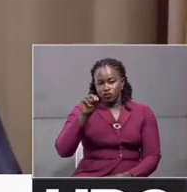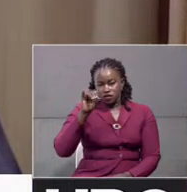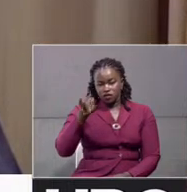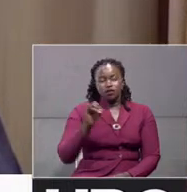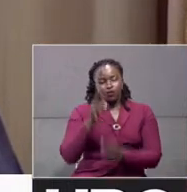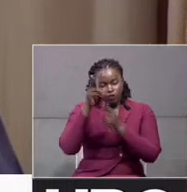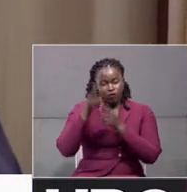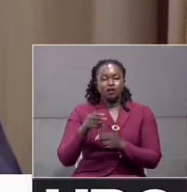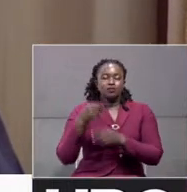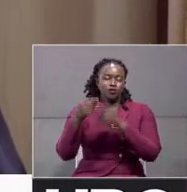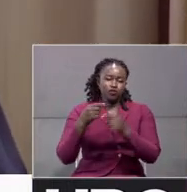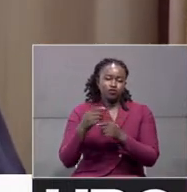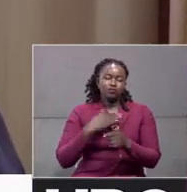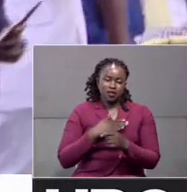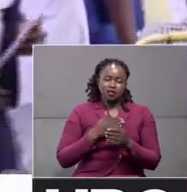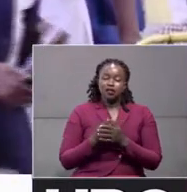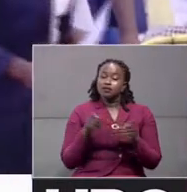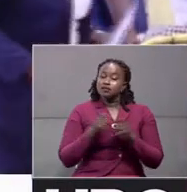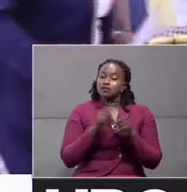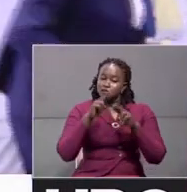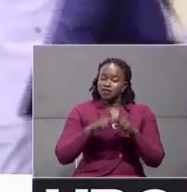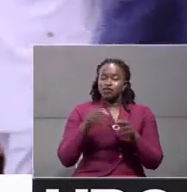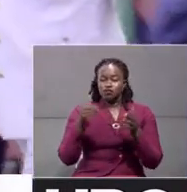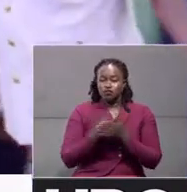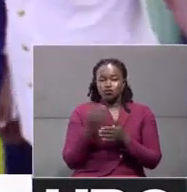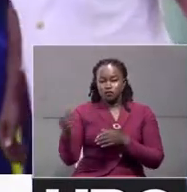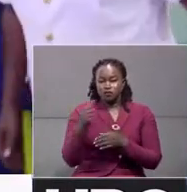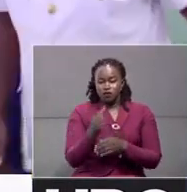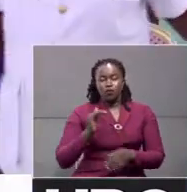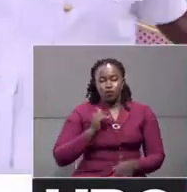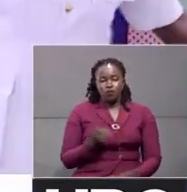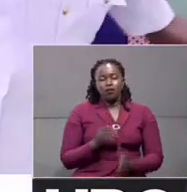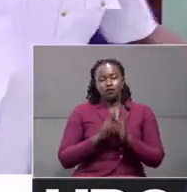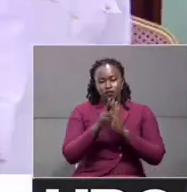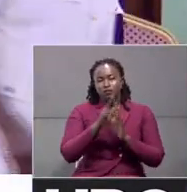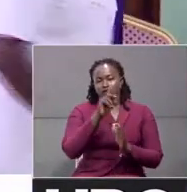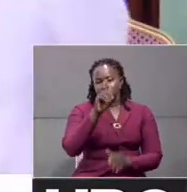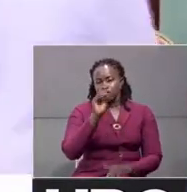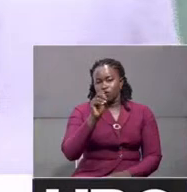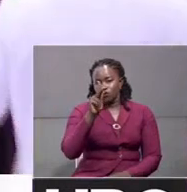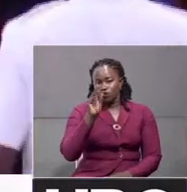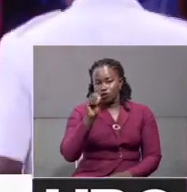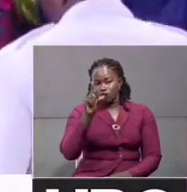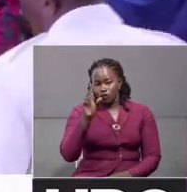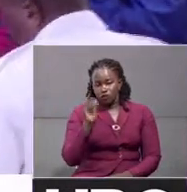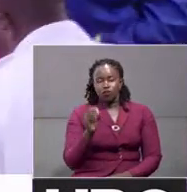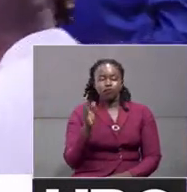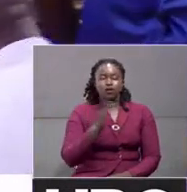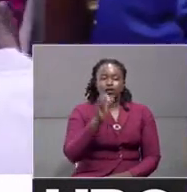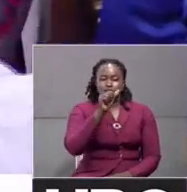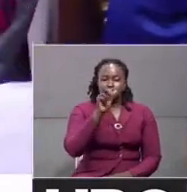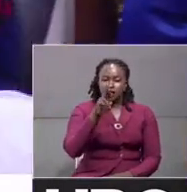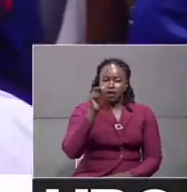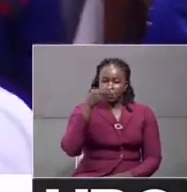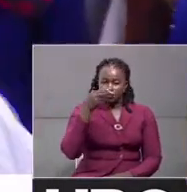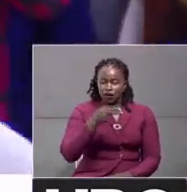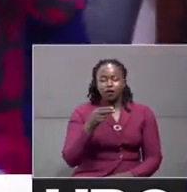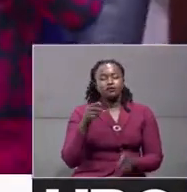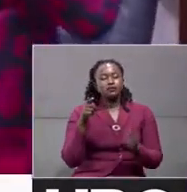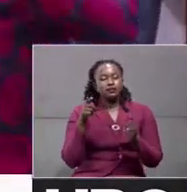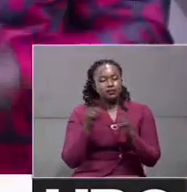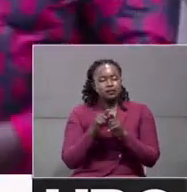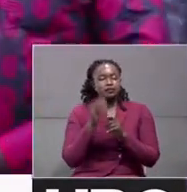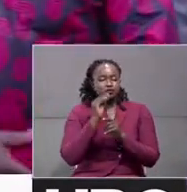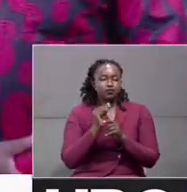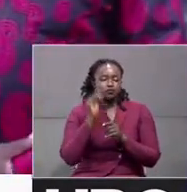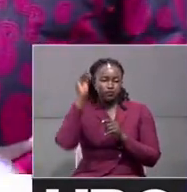please. During the same sitting, the newly elected woman representative for Dokolo District, Sarah Aguti, also took